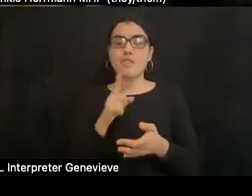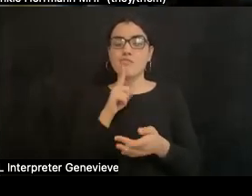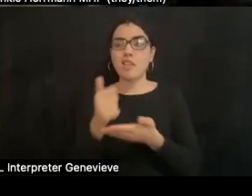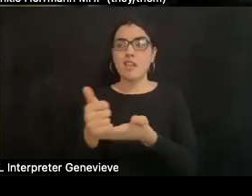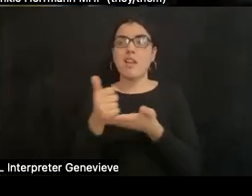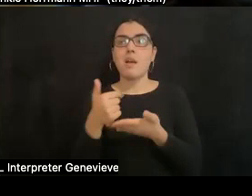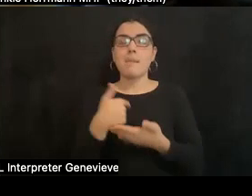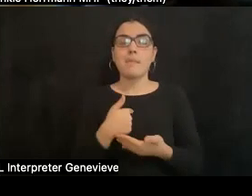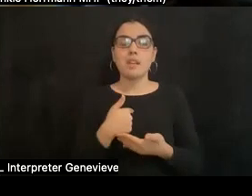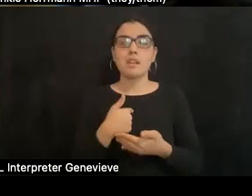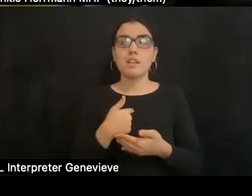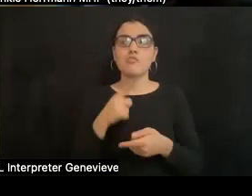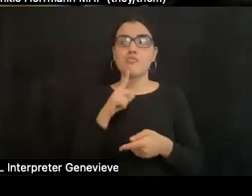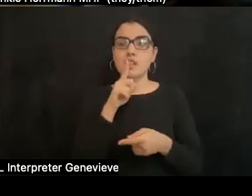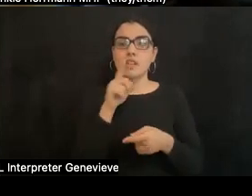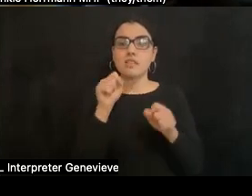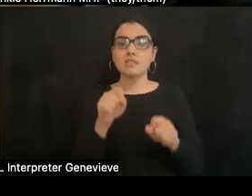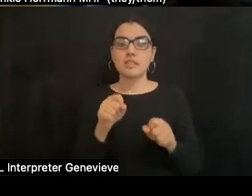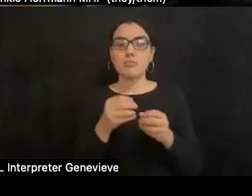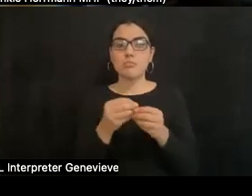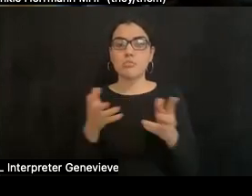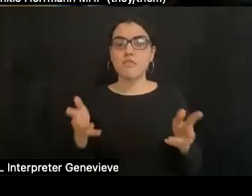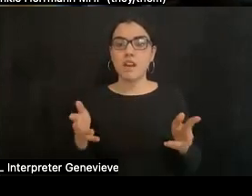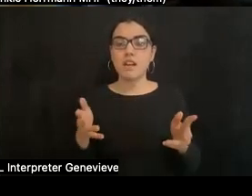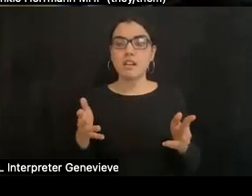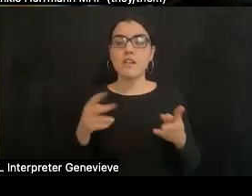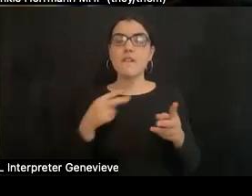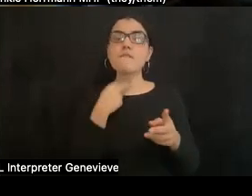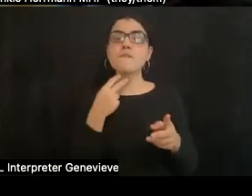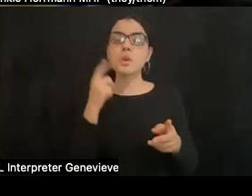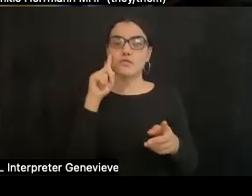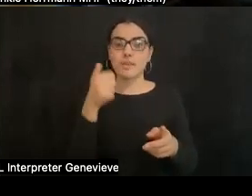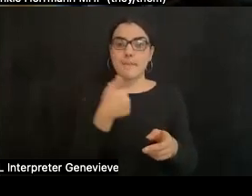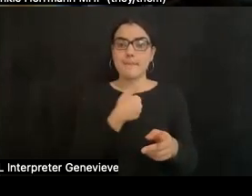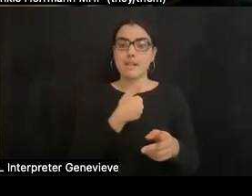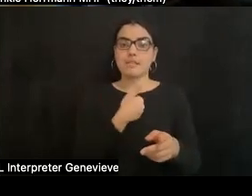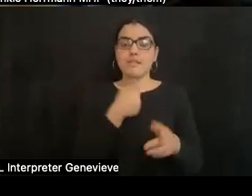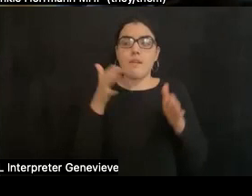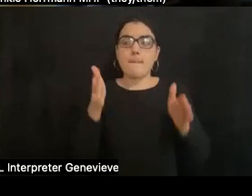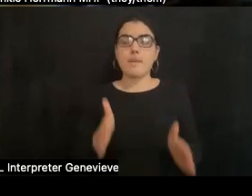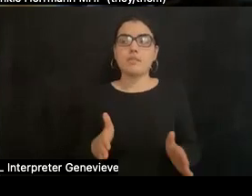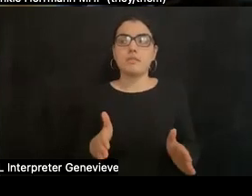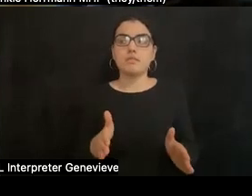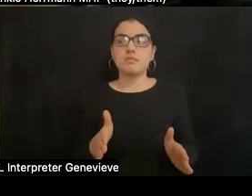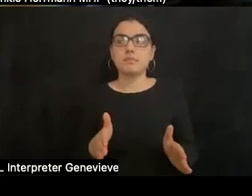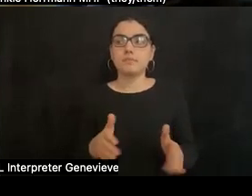to provide a voice for myself as a person who's been